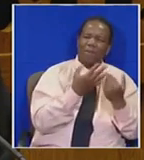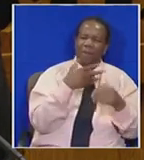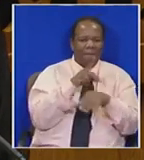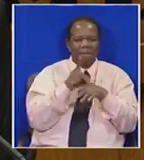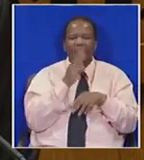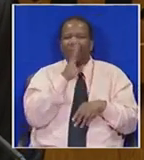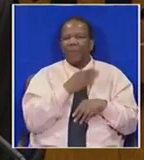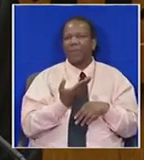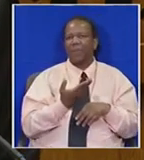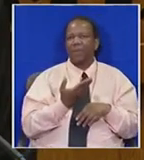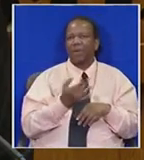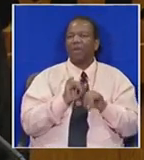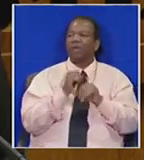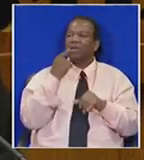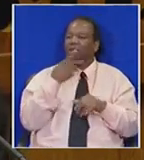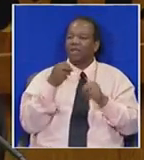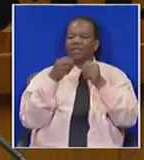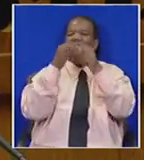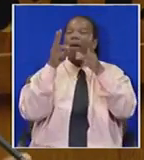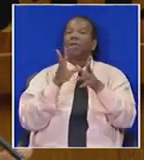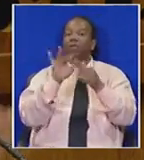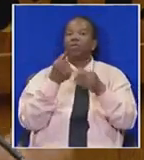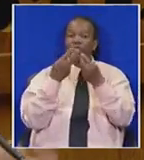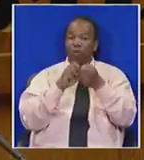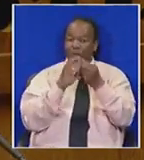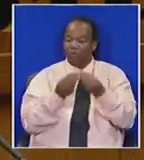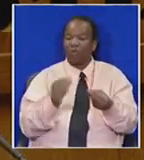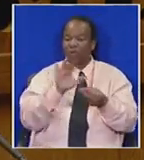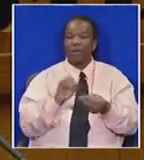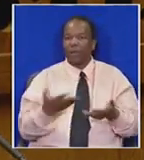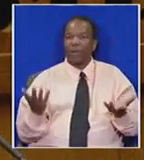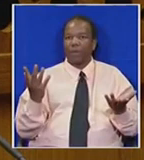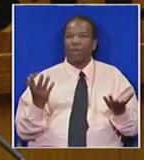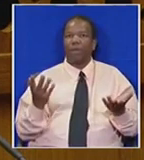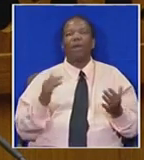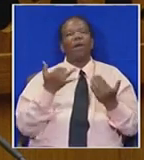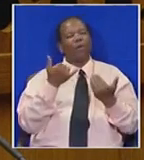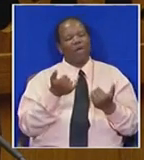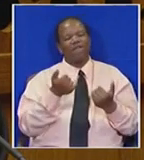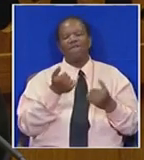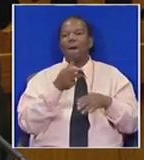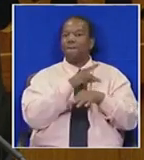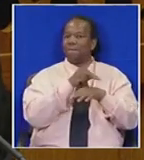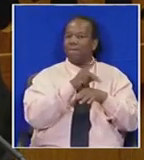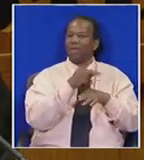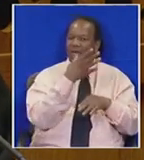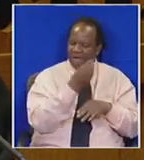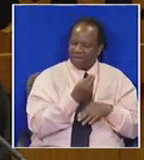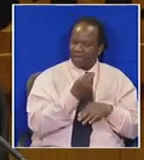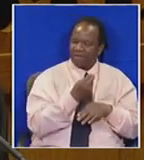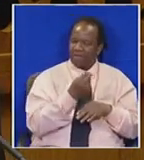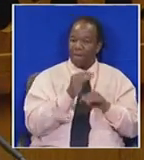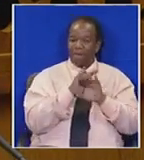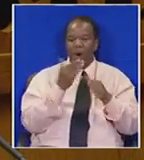plans, that summits are not enough to fix South Africa. We think the concrete plans we have outlined on deconcentration of